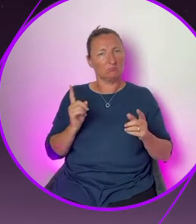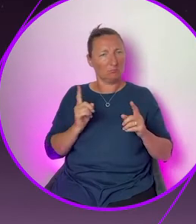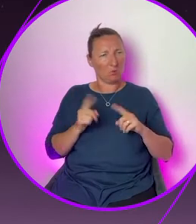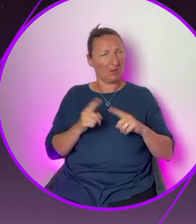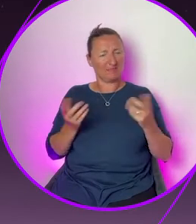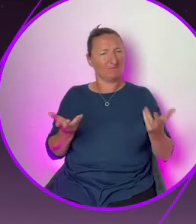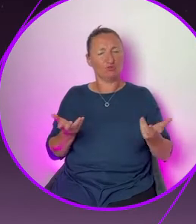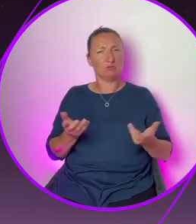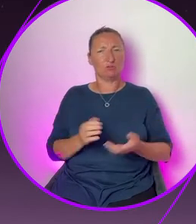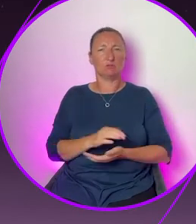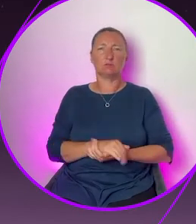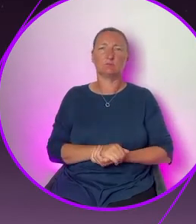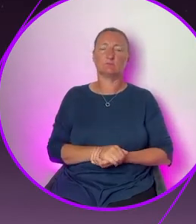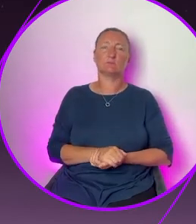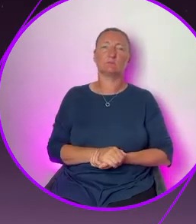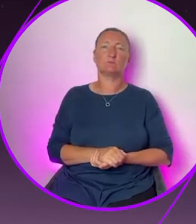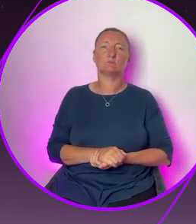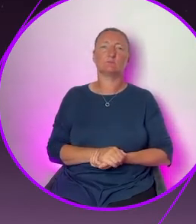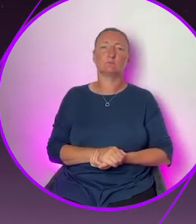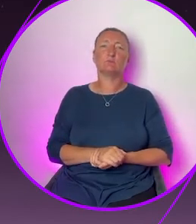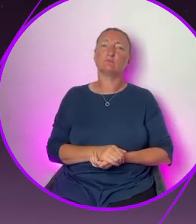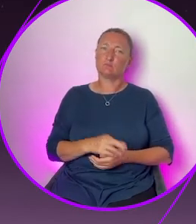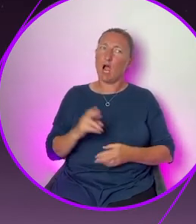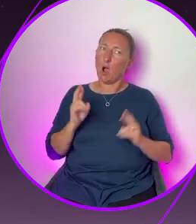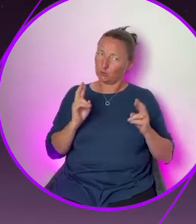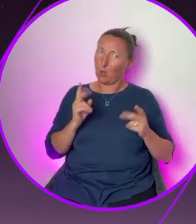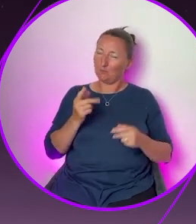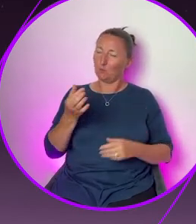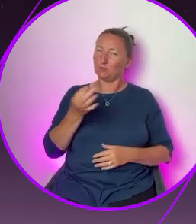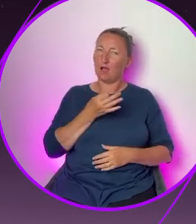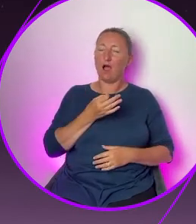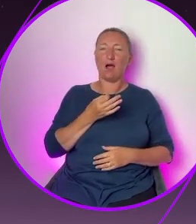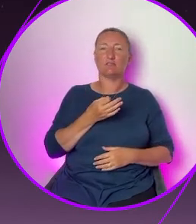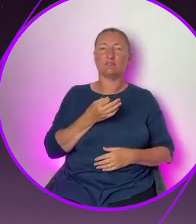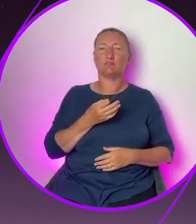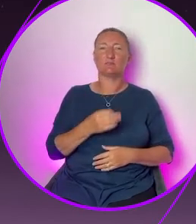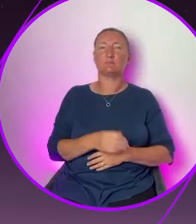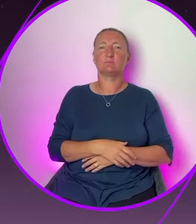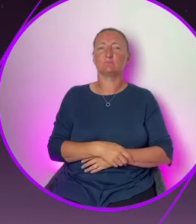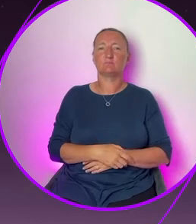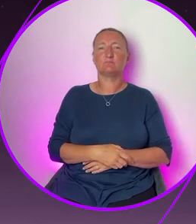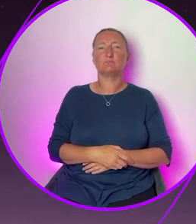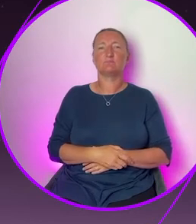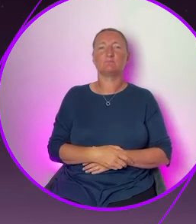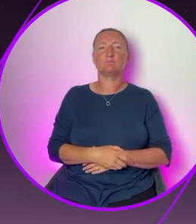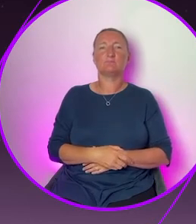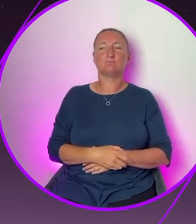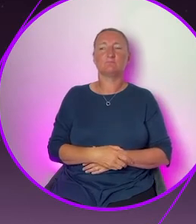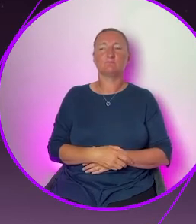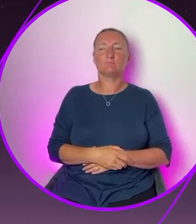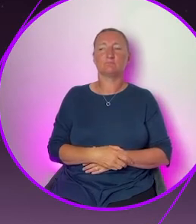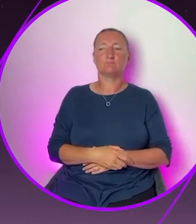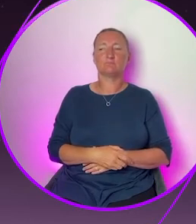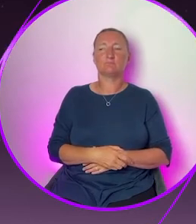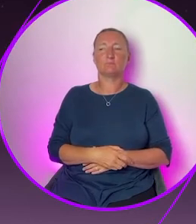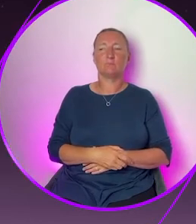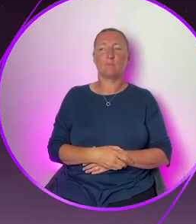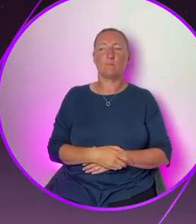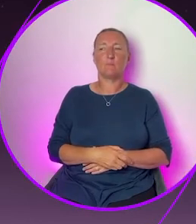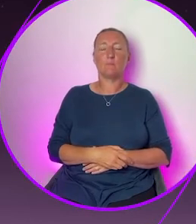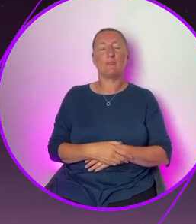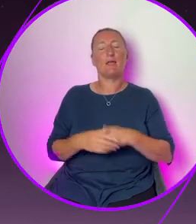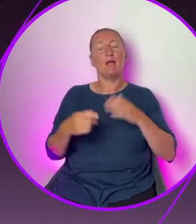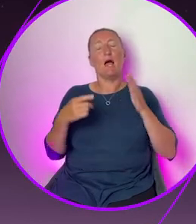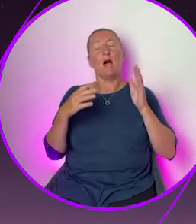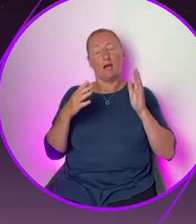that question. I was hoping that someone would ask us that question, if not knowing that someone would ask. And I think it's important to say that, you